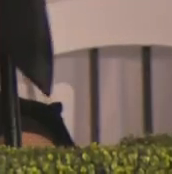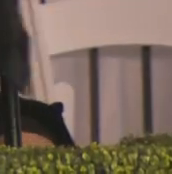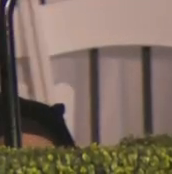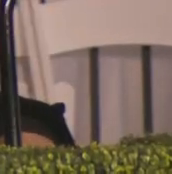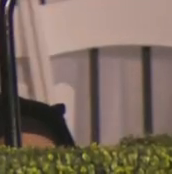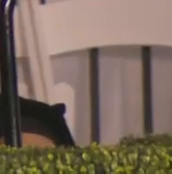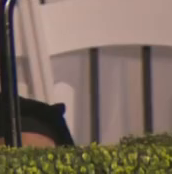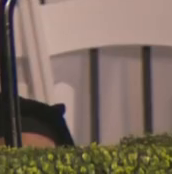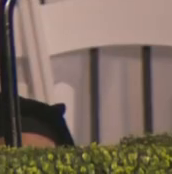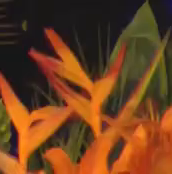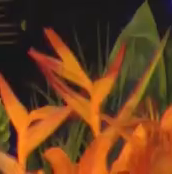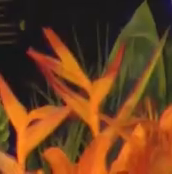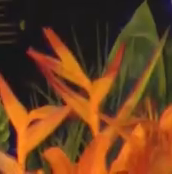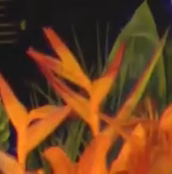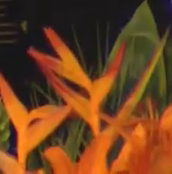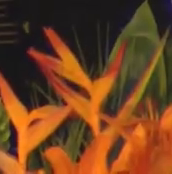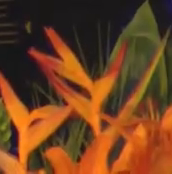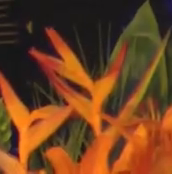Chris Lee.